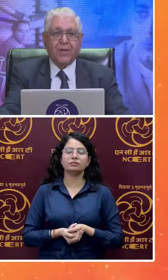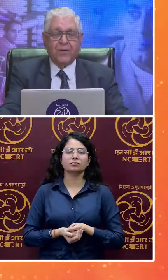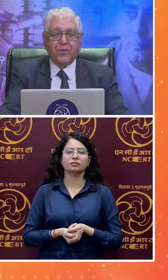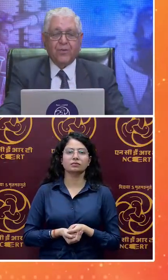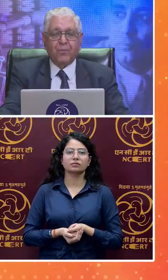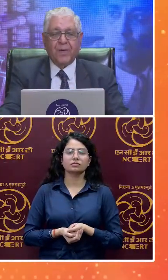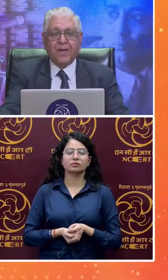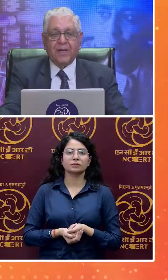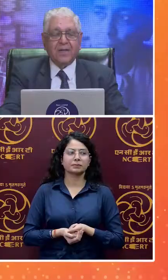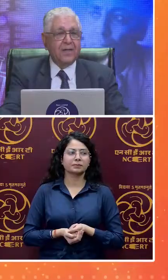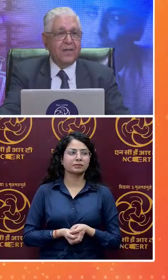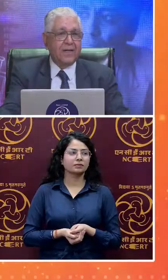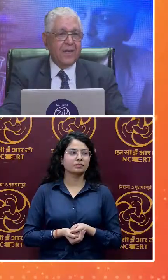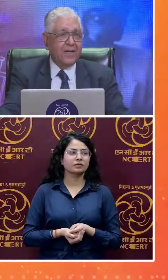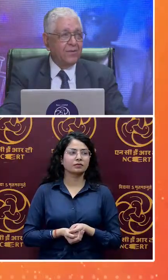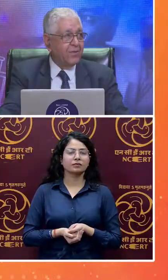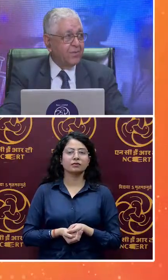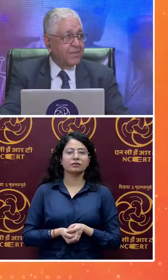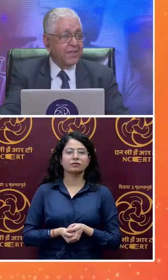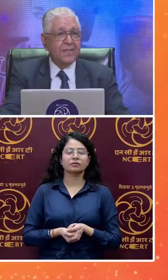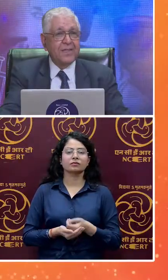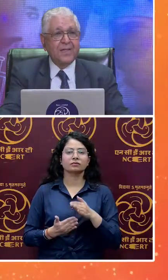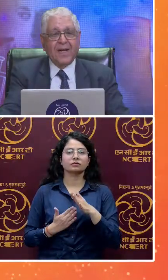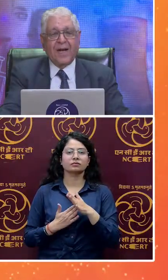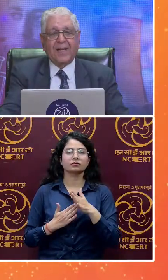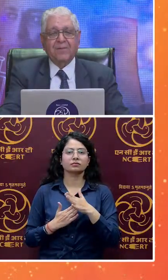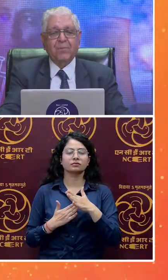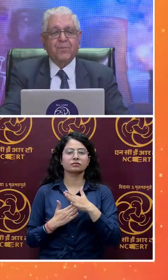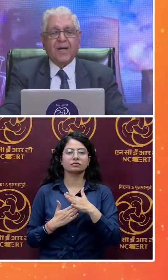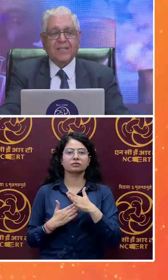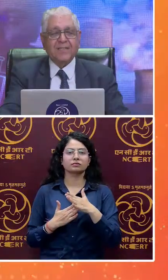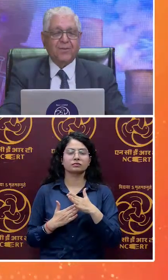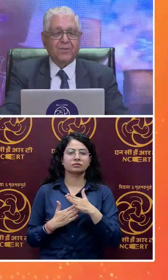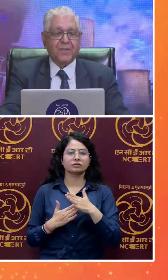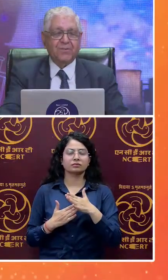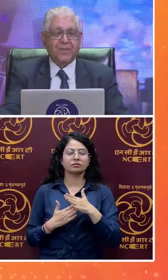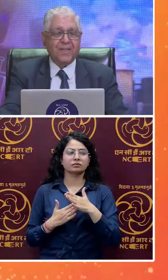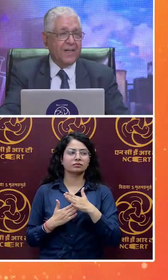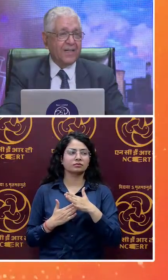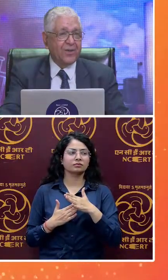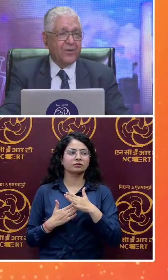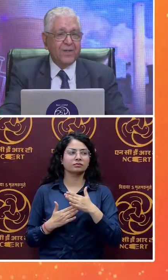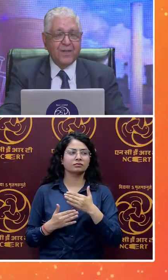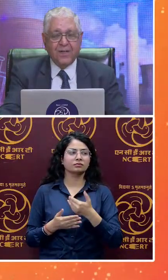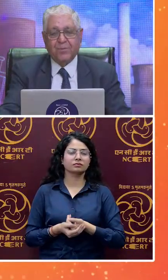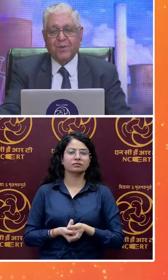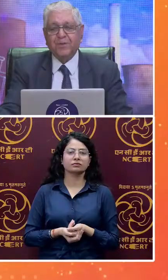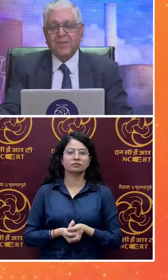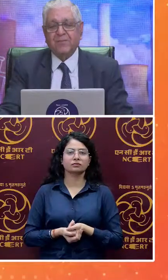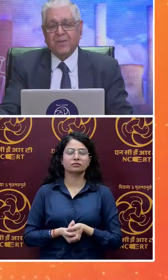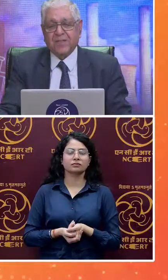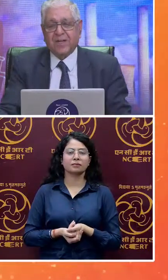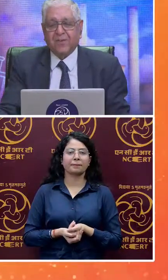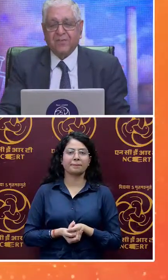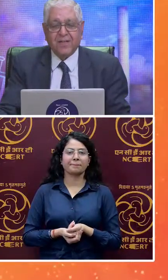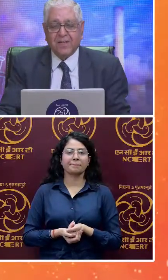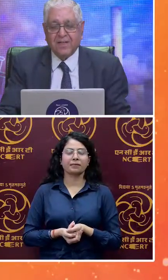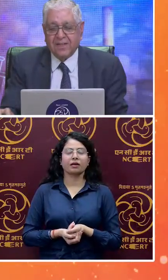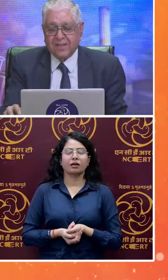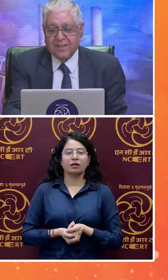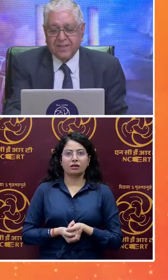transported to Trombay in 1956, and Brahm Prakash was given the task of producing first half